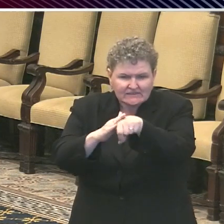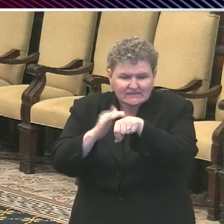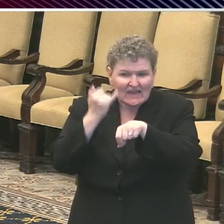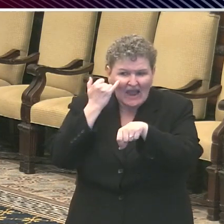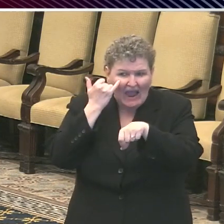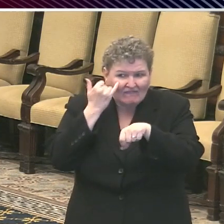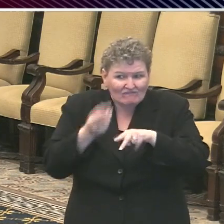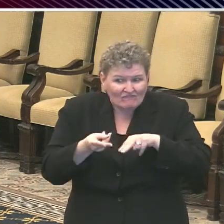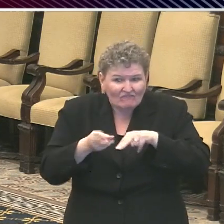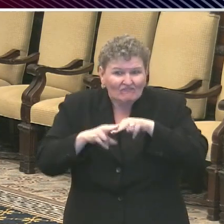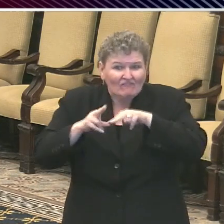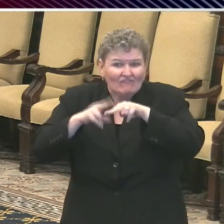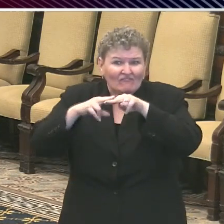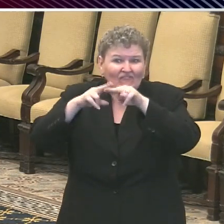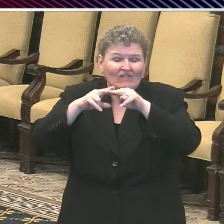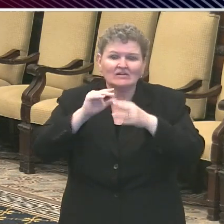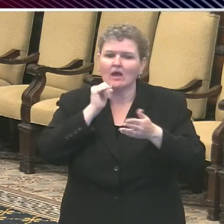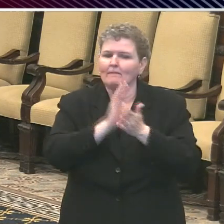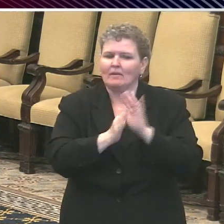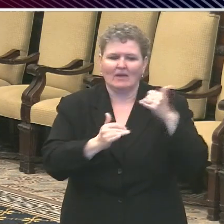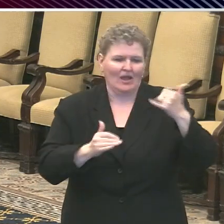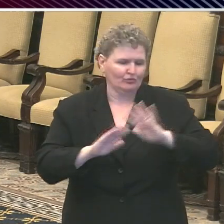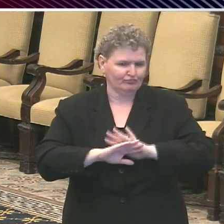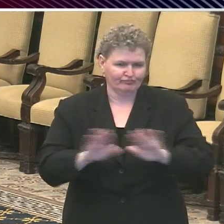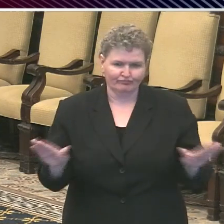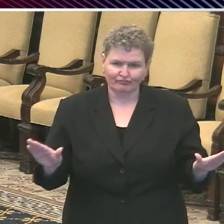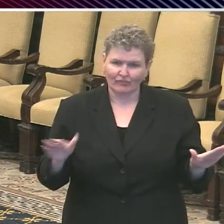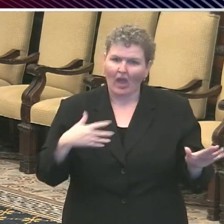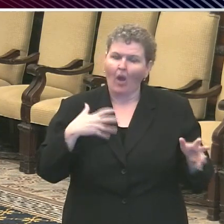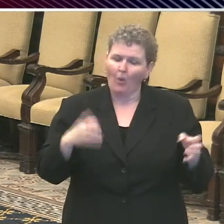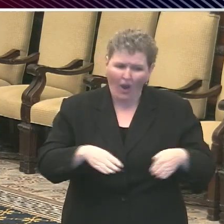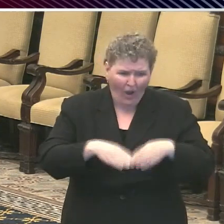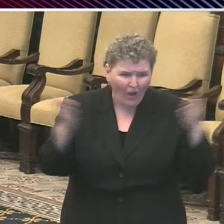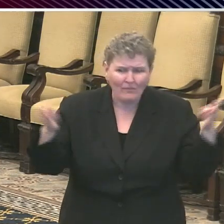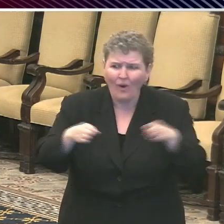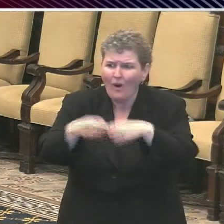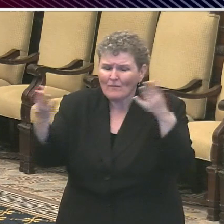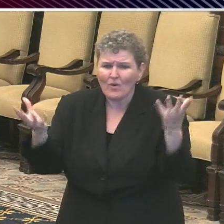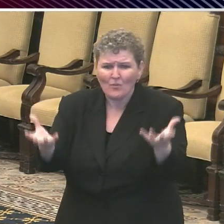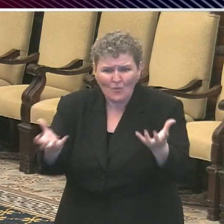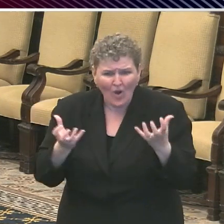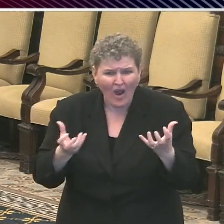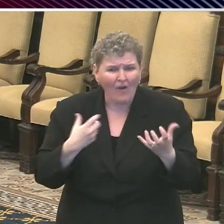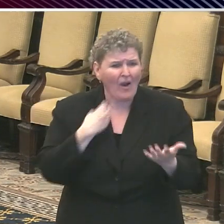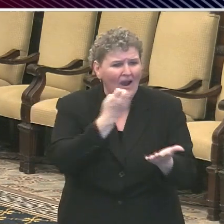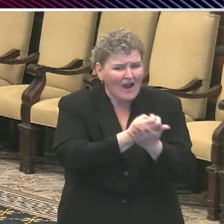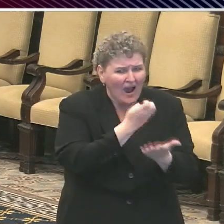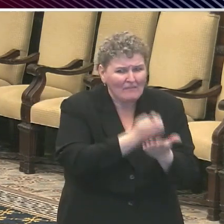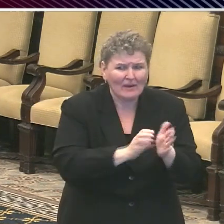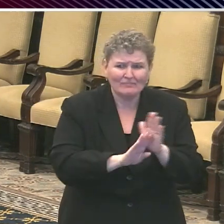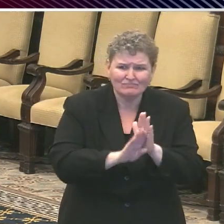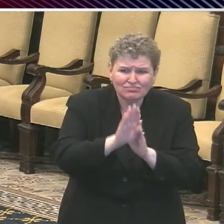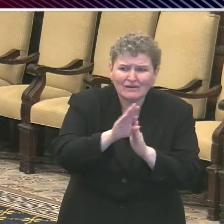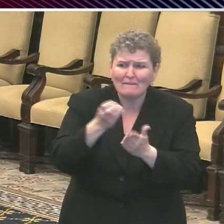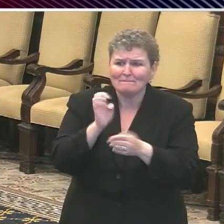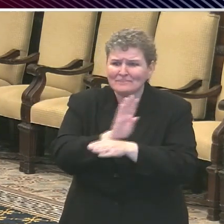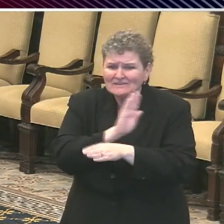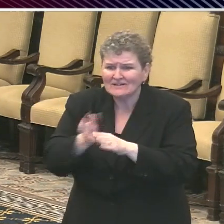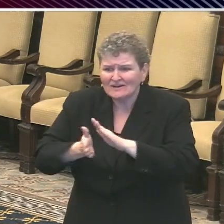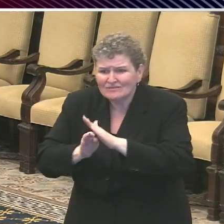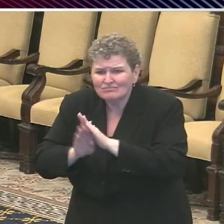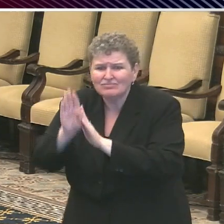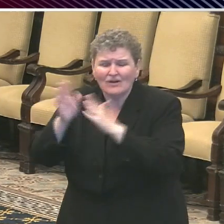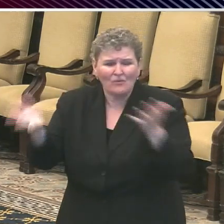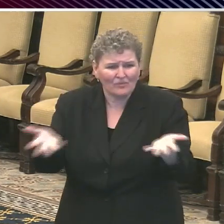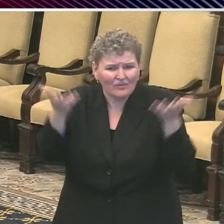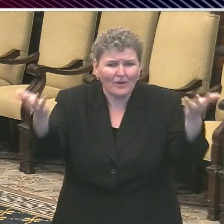go there. And certainly we want to open up. We want it to be better to get the economy restarted. But the virus is unpredictable. It has